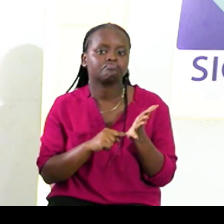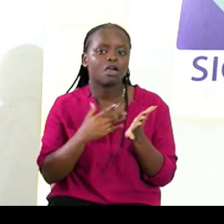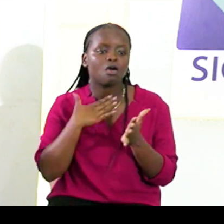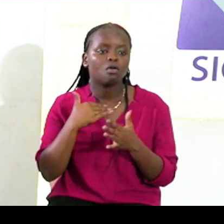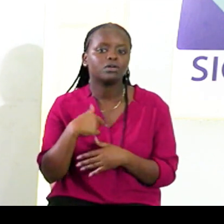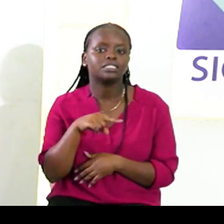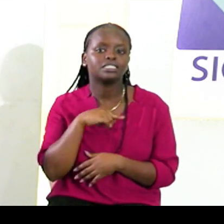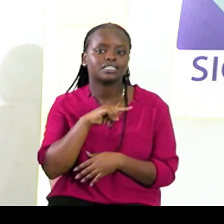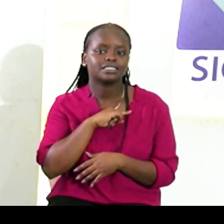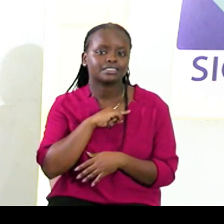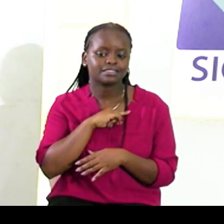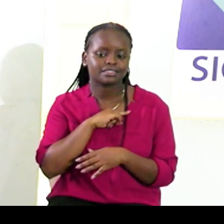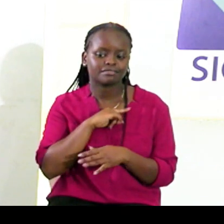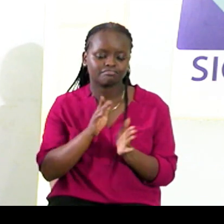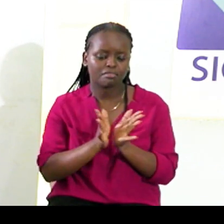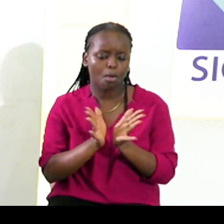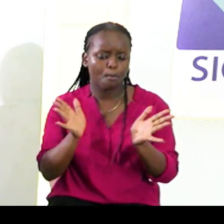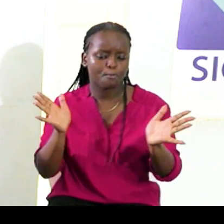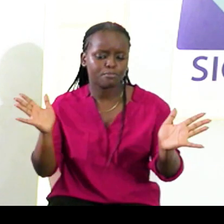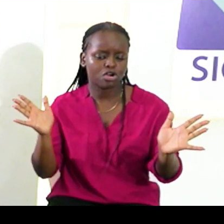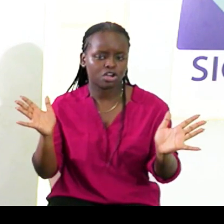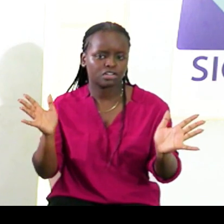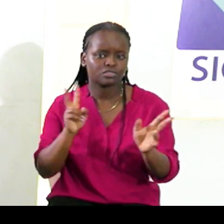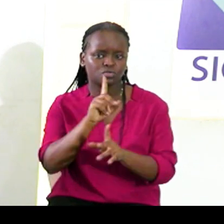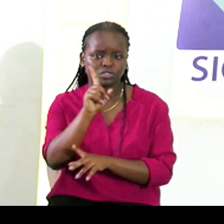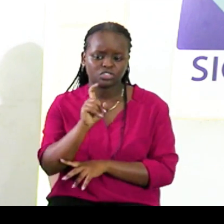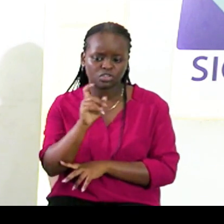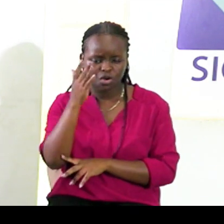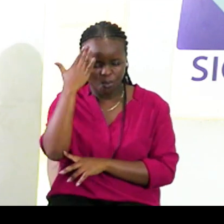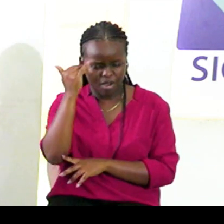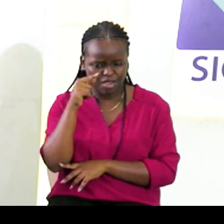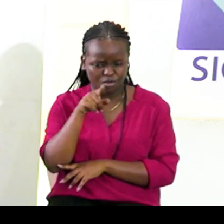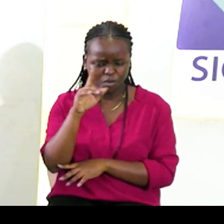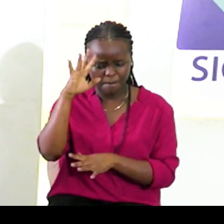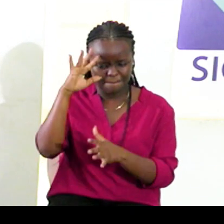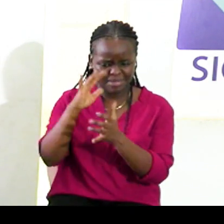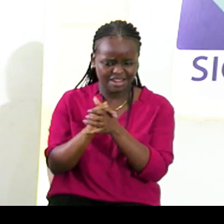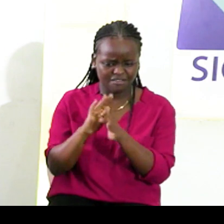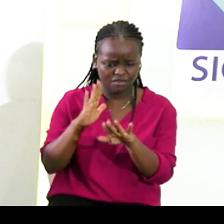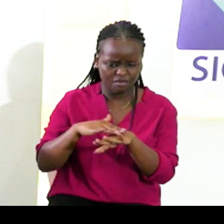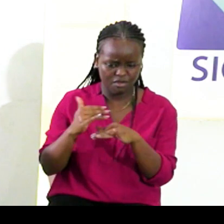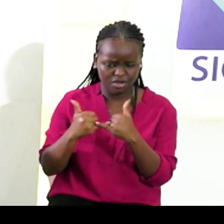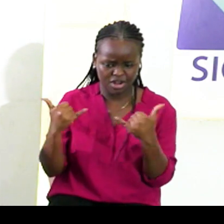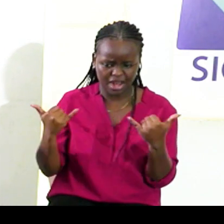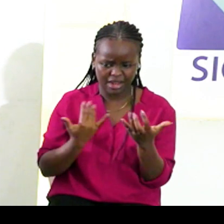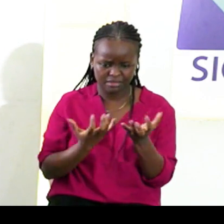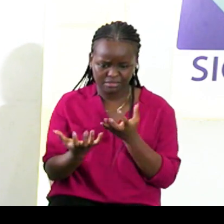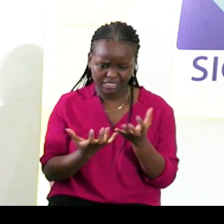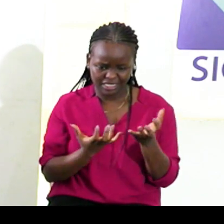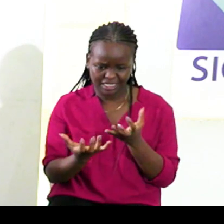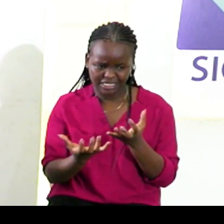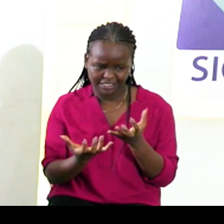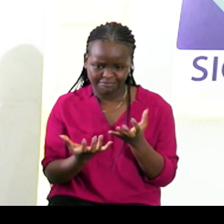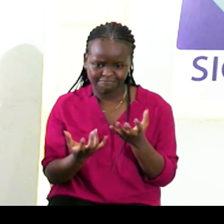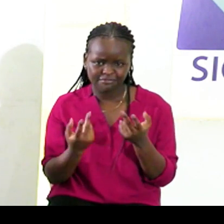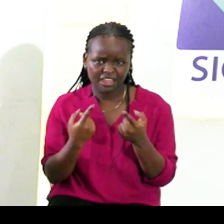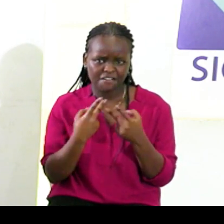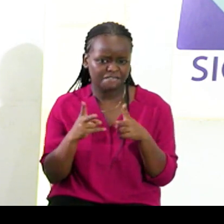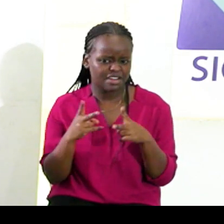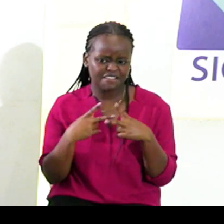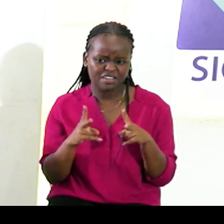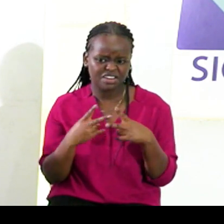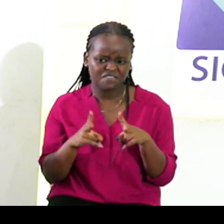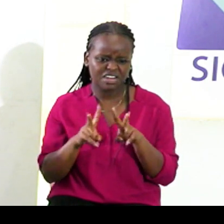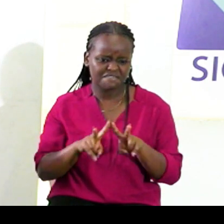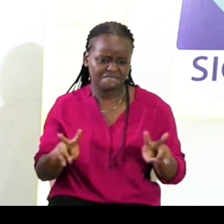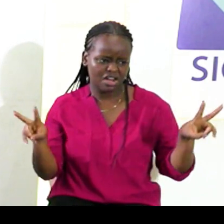to start with a broad question. Why do you believe online entrepreneurship is a particularly valuable